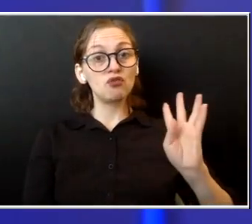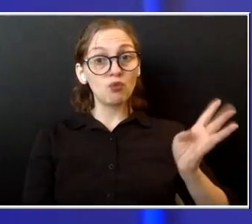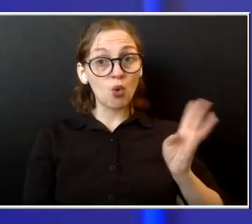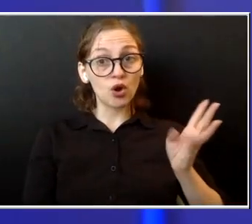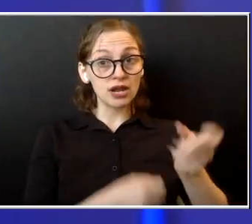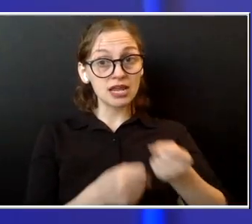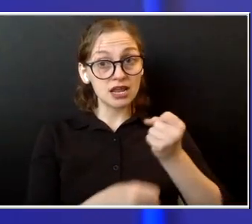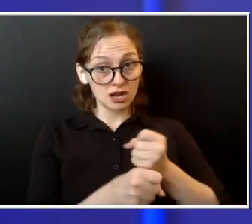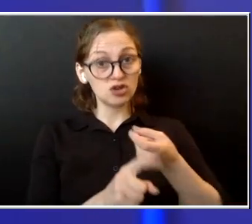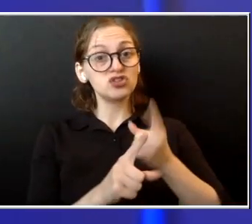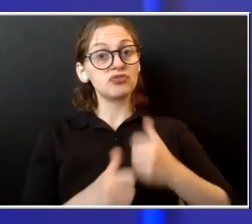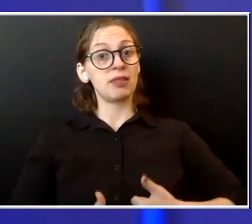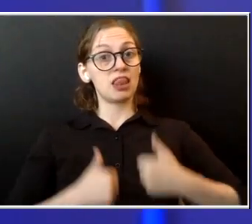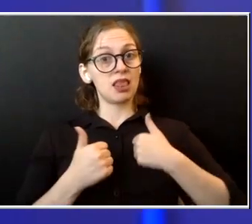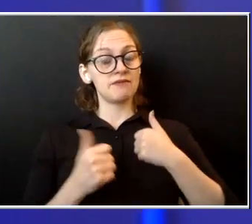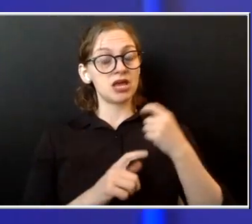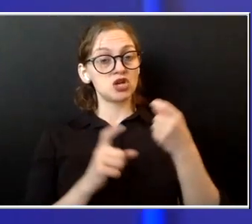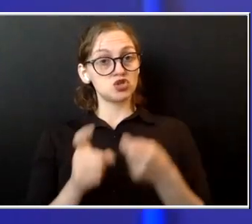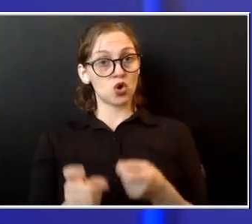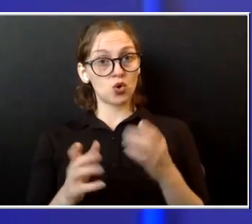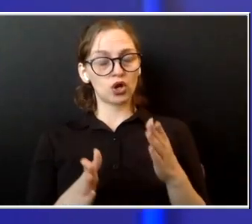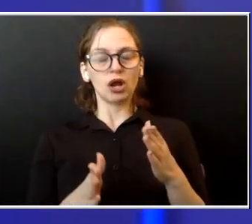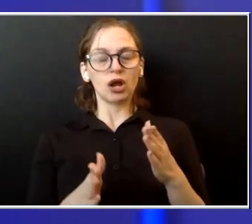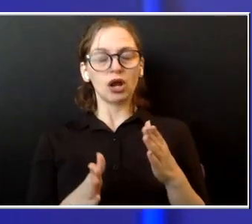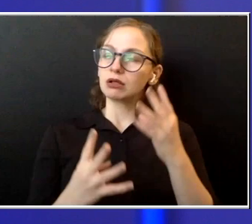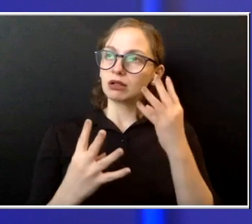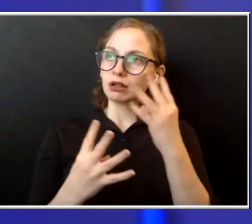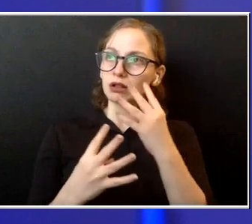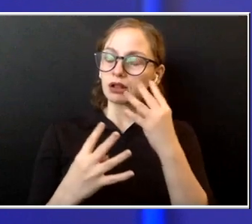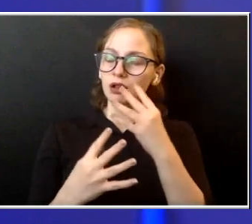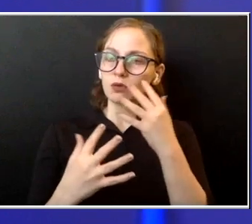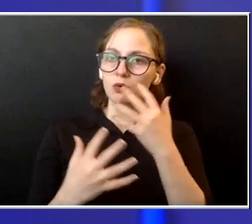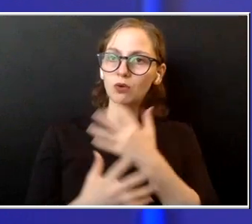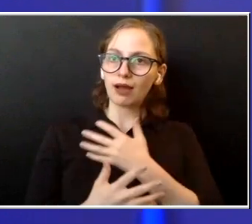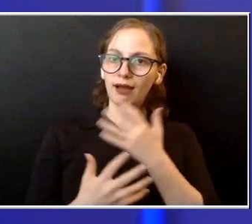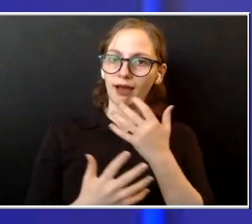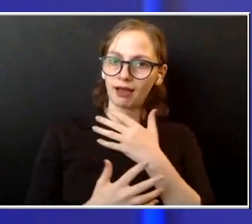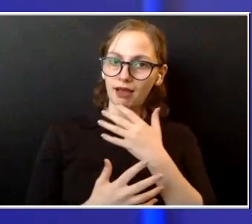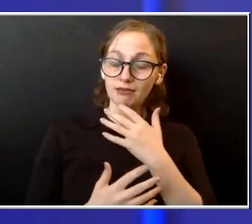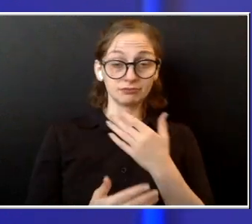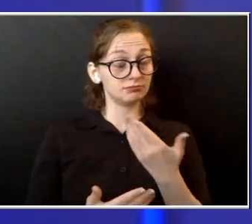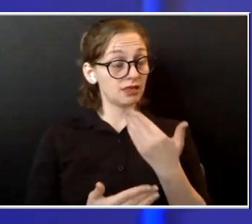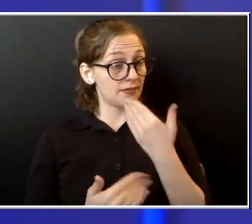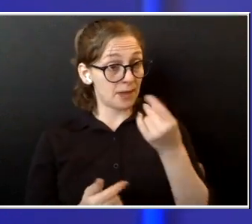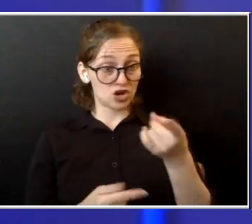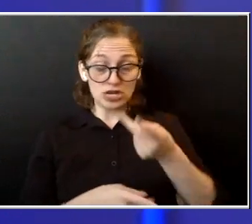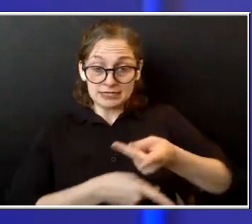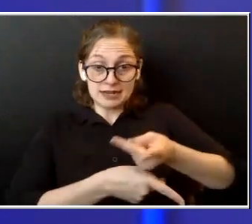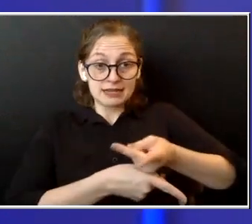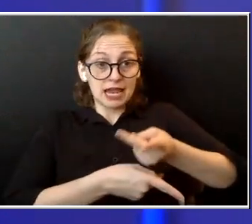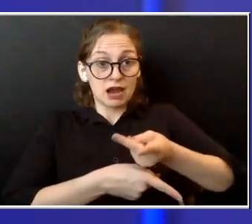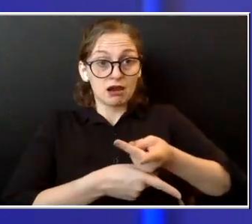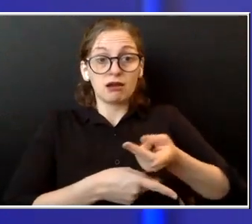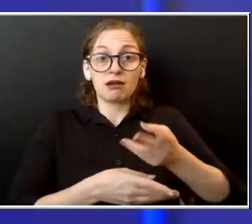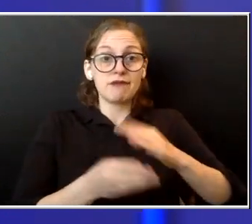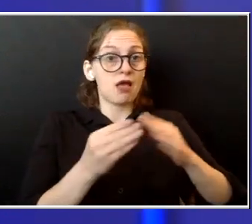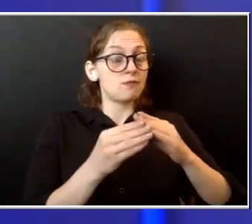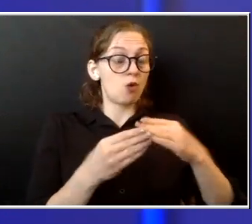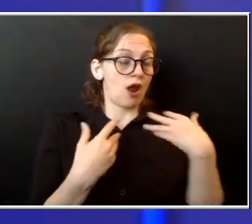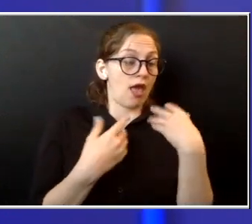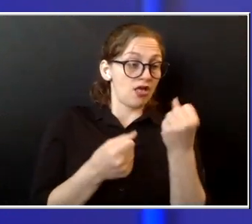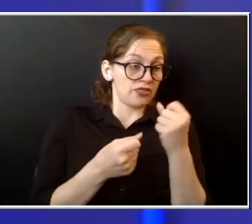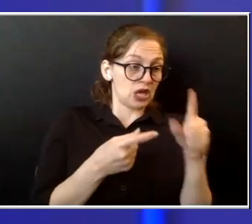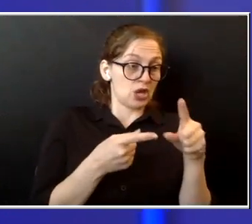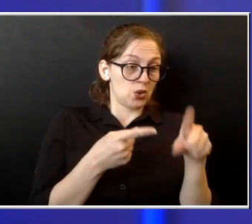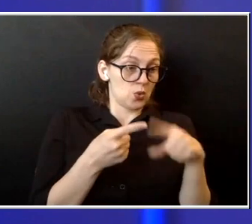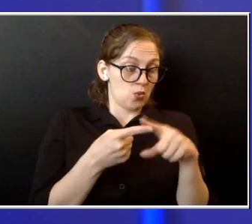So That's crazy. it's the better he takes care of it, and the healthier it was when it goes in, perfectly healthy kidney, and he's taking